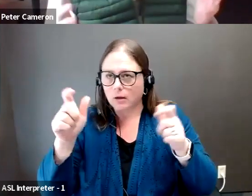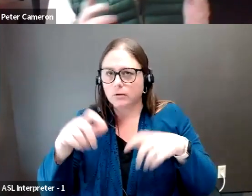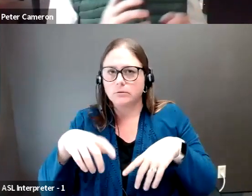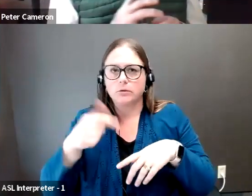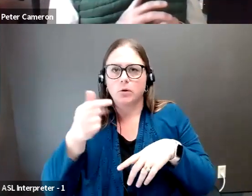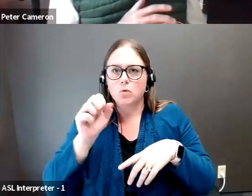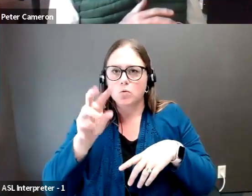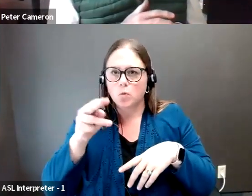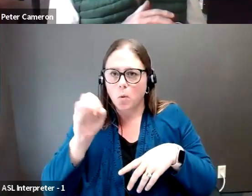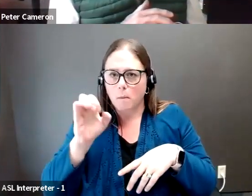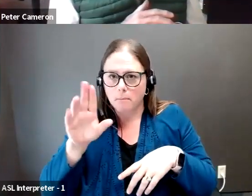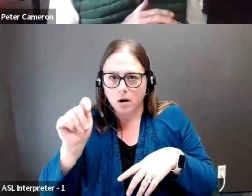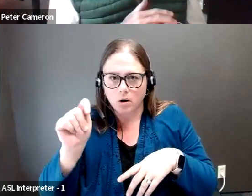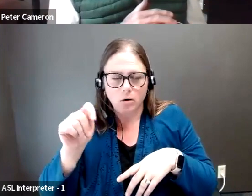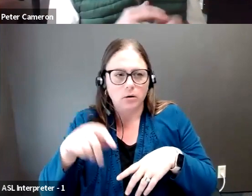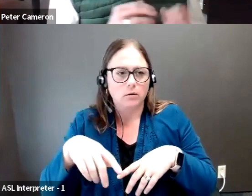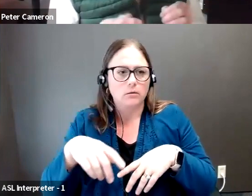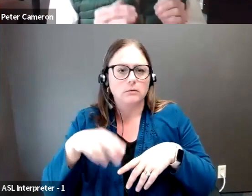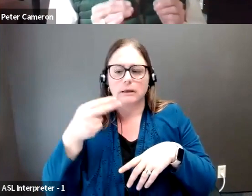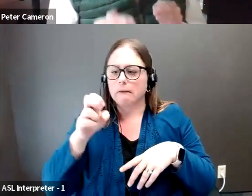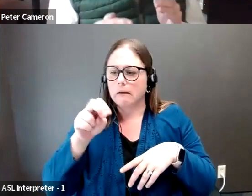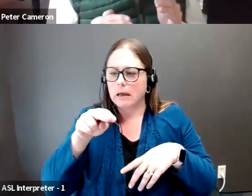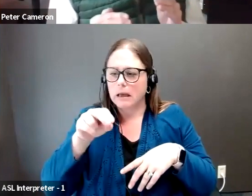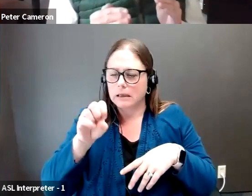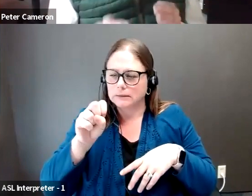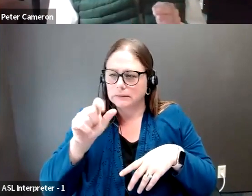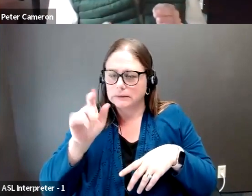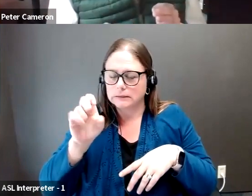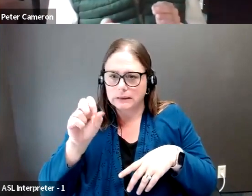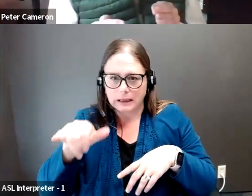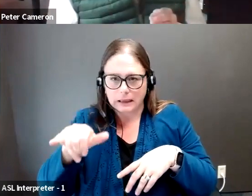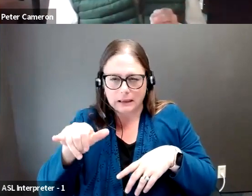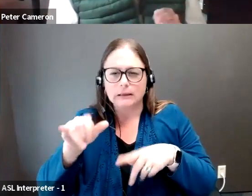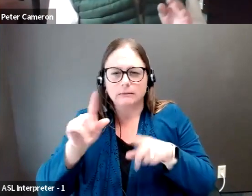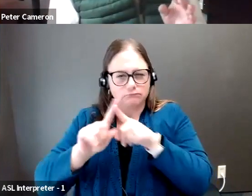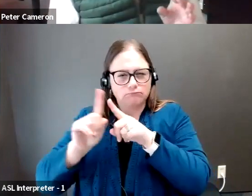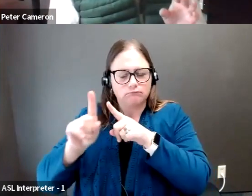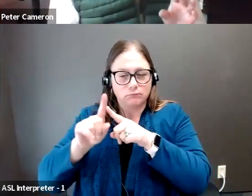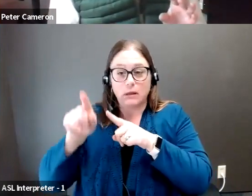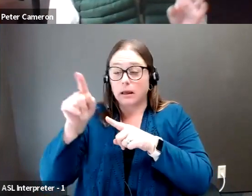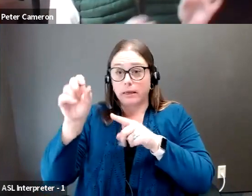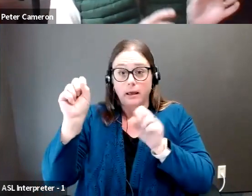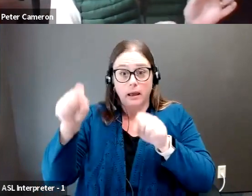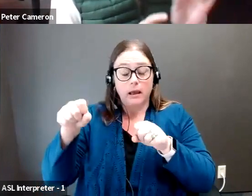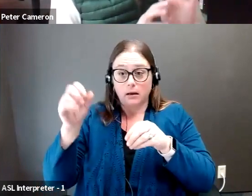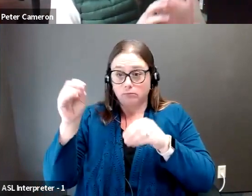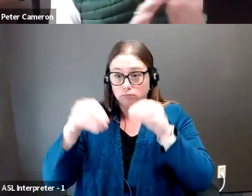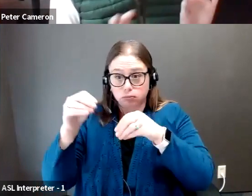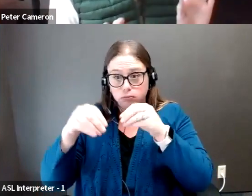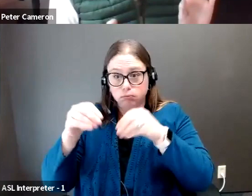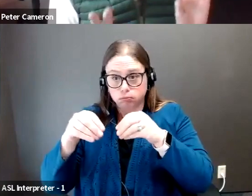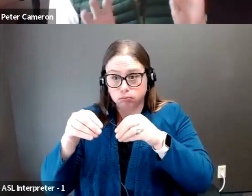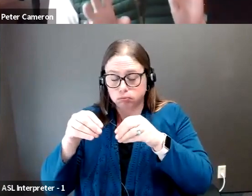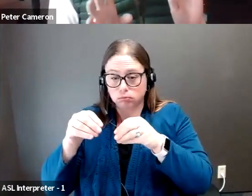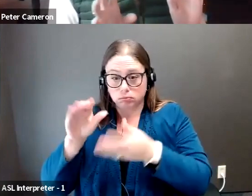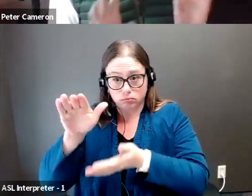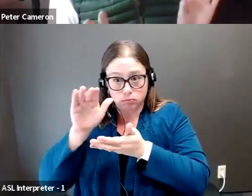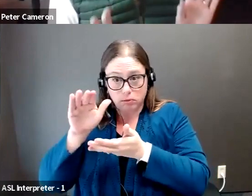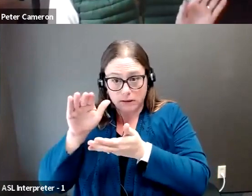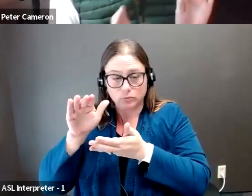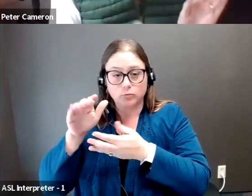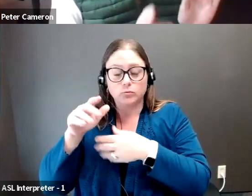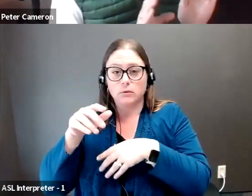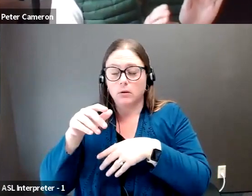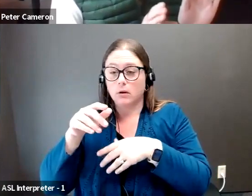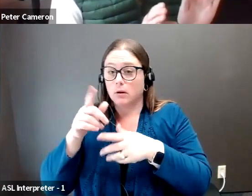Growmark, that they can put together packages and they can apply for the same grants and